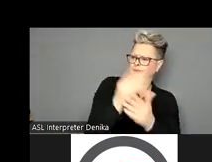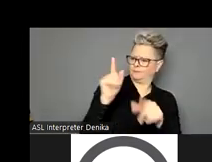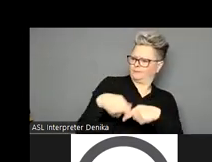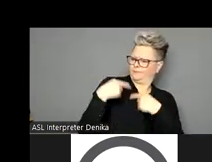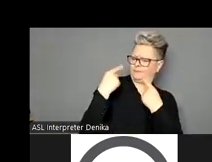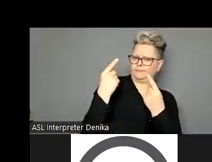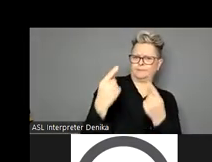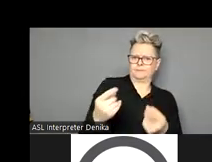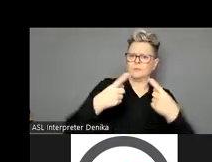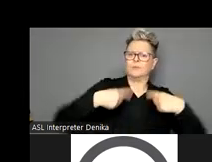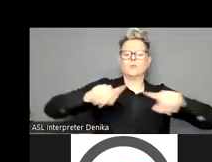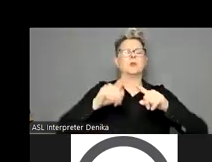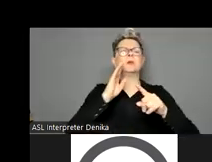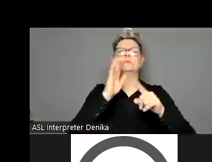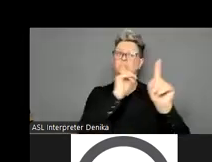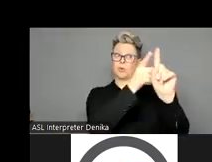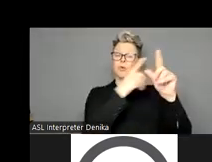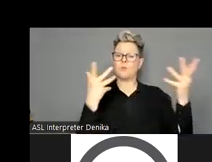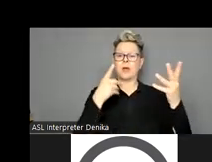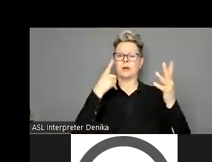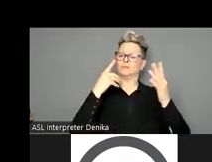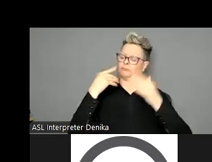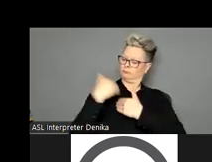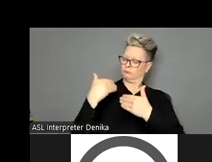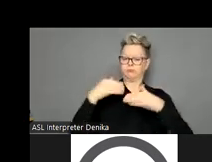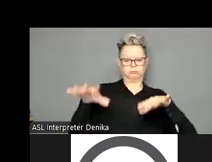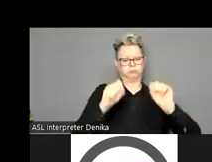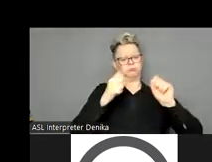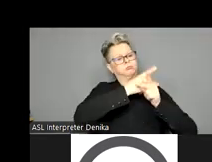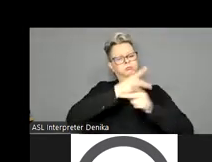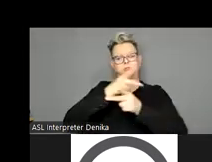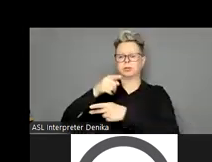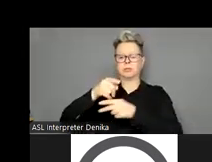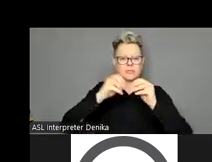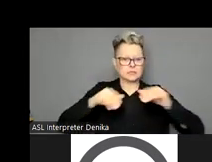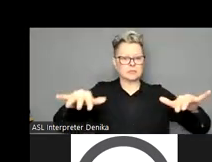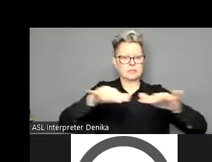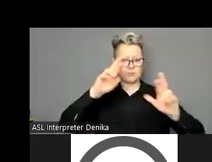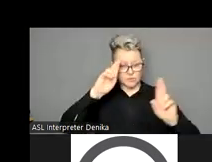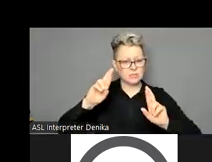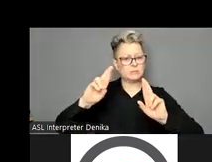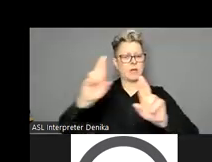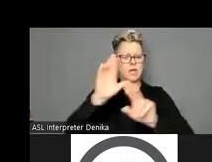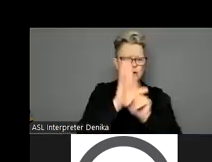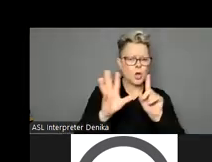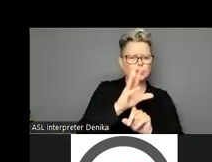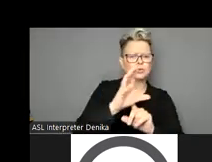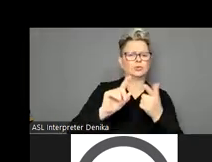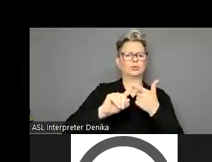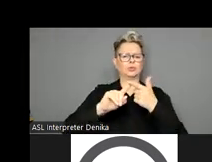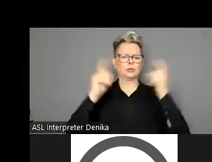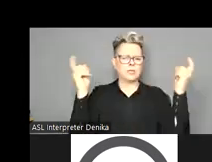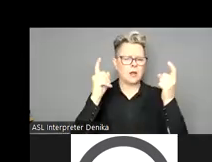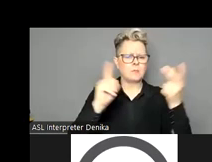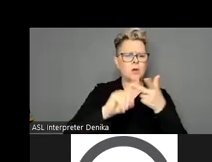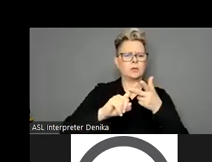stewards of the land and to respect the cultures, ceremonies, and traditions of all who call it home. As we open